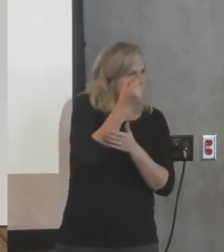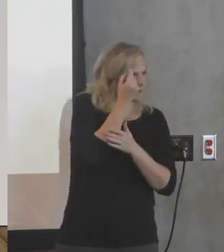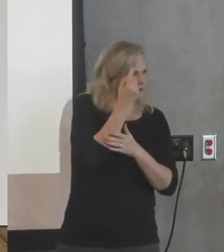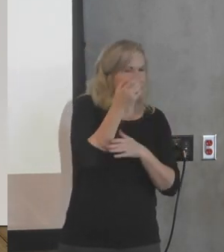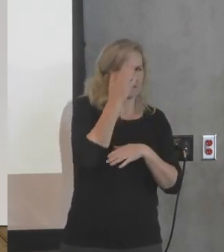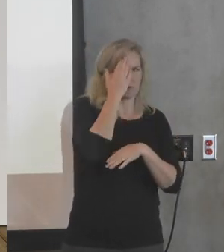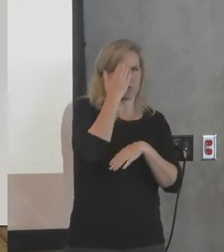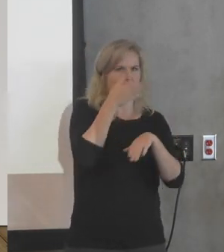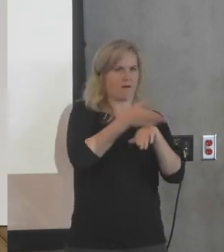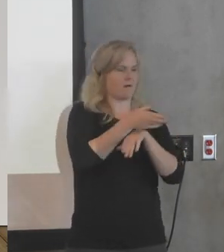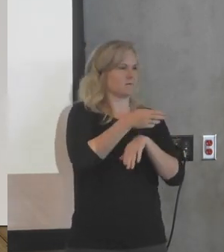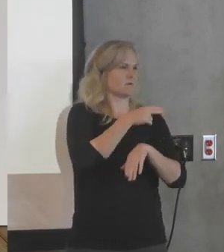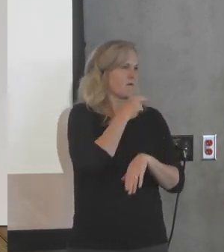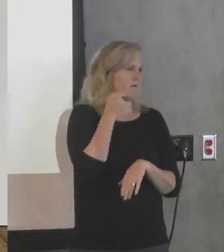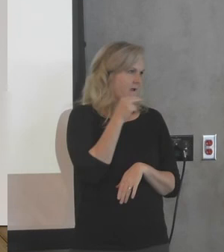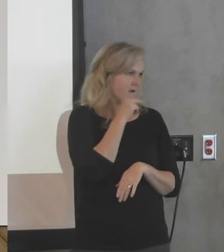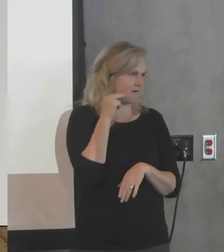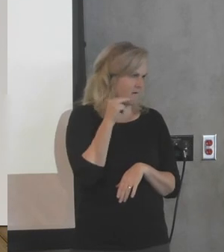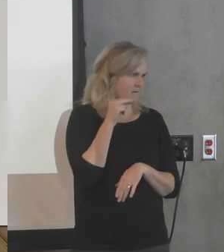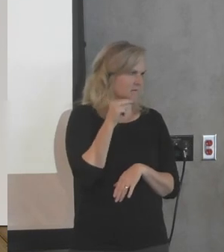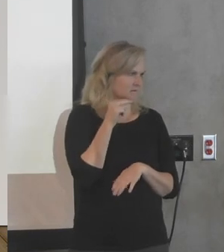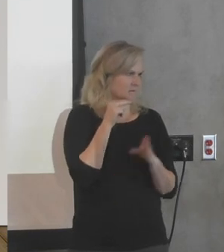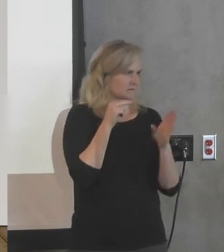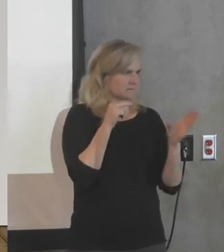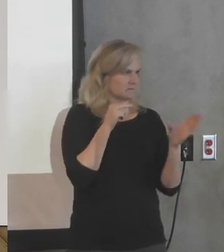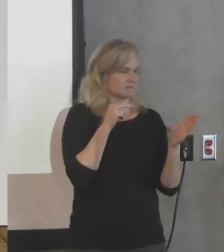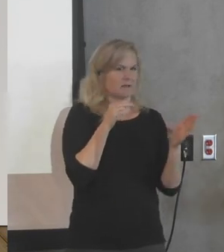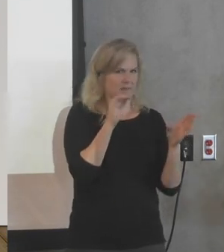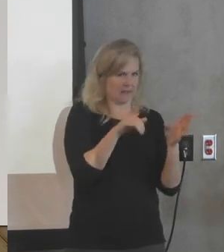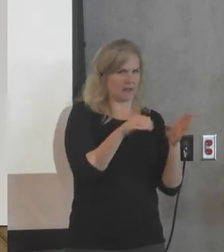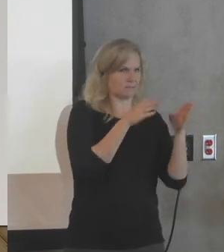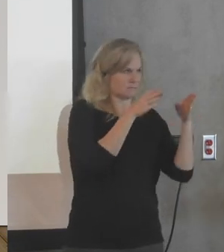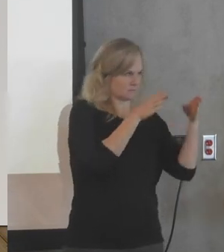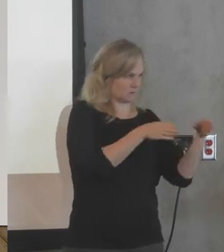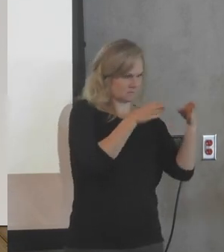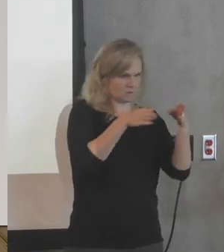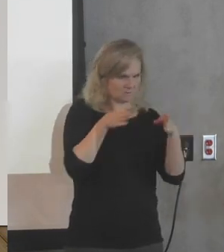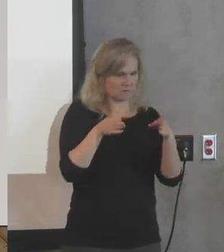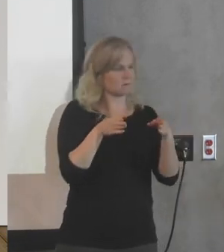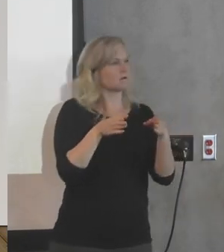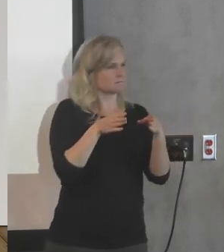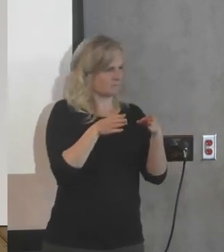a noun, Flingeldobe and Pribben, there's going to come an action and a location. Do